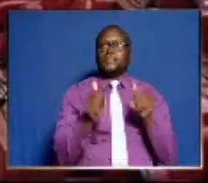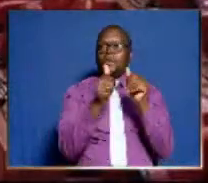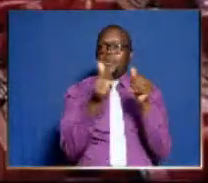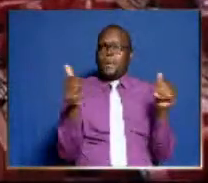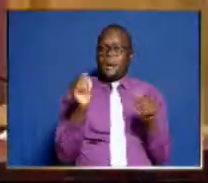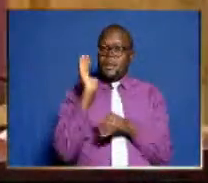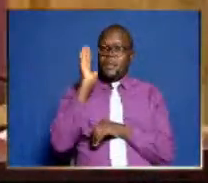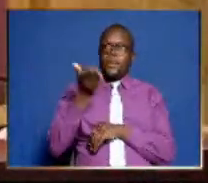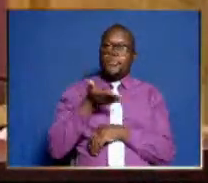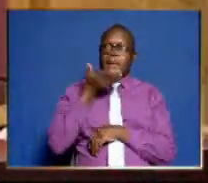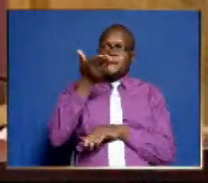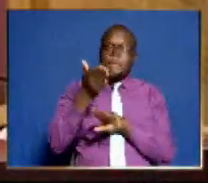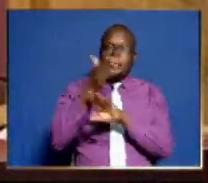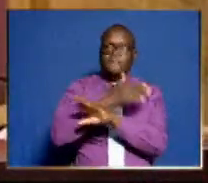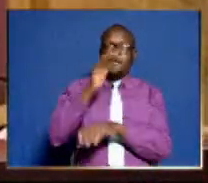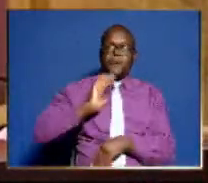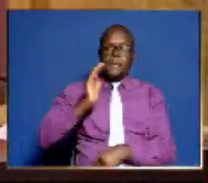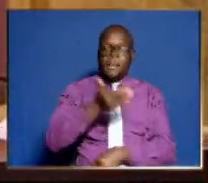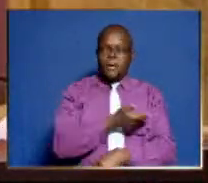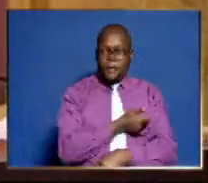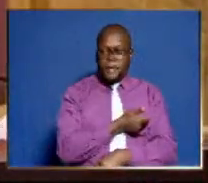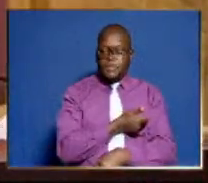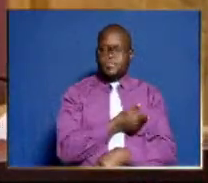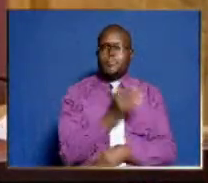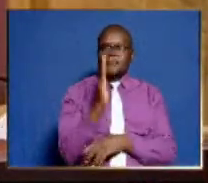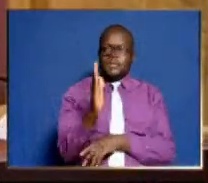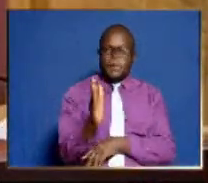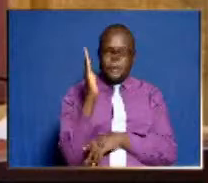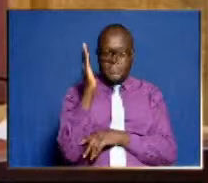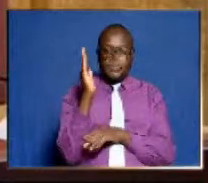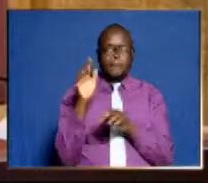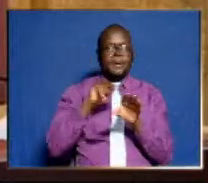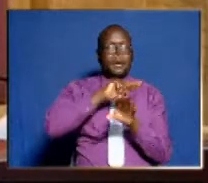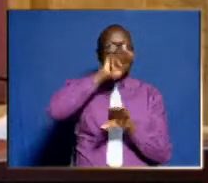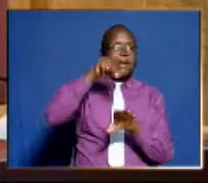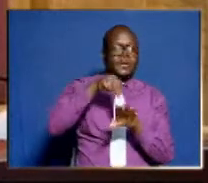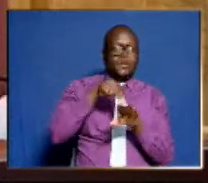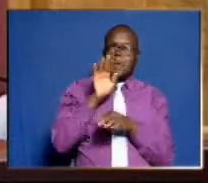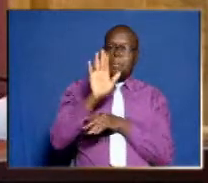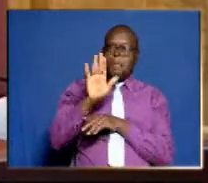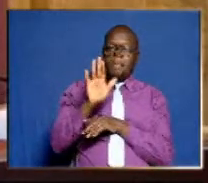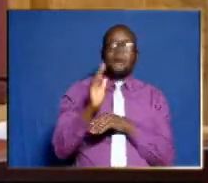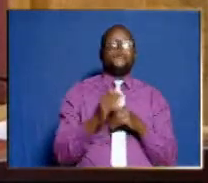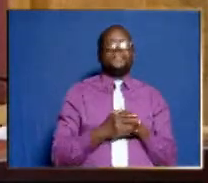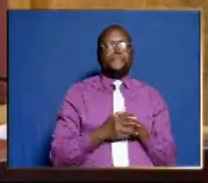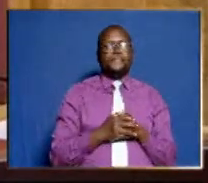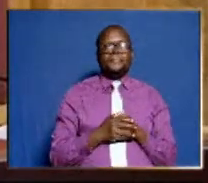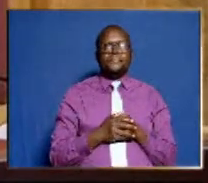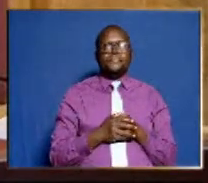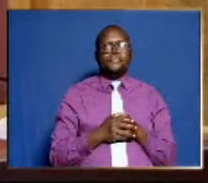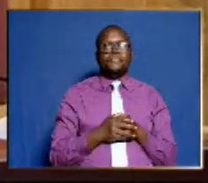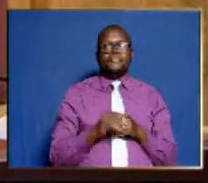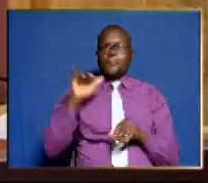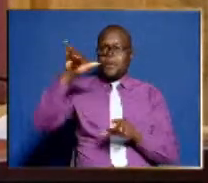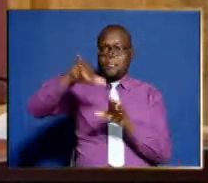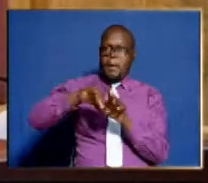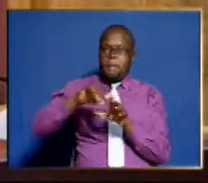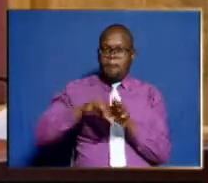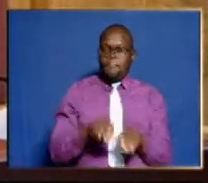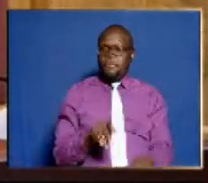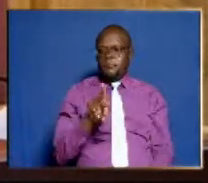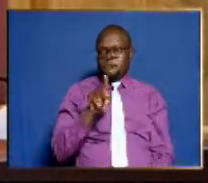one will be replied to before the Departmental Committee on Administration and National Security. Next is the member for